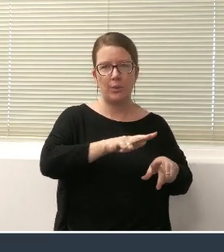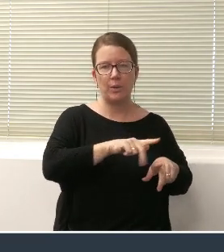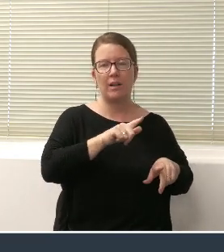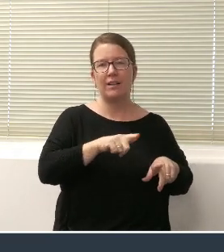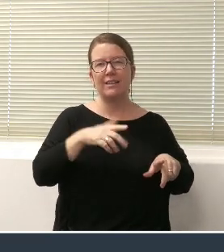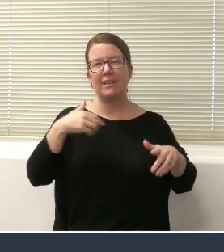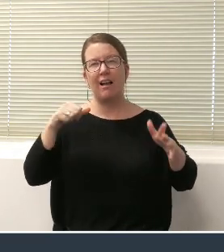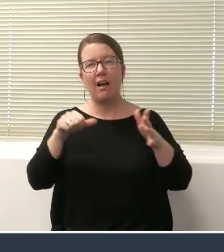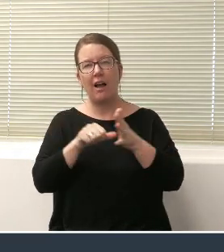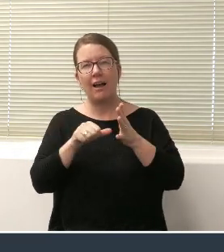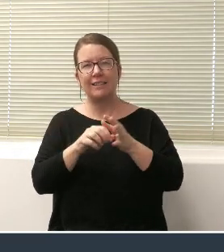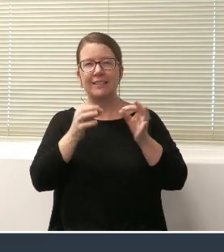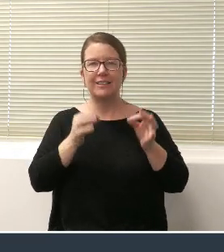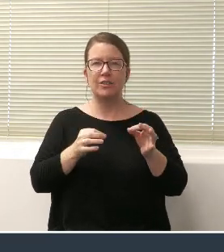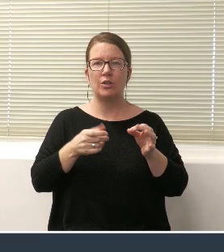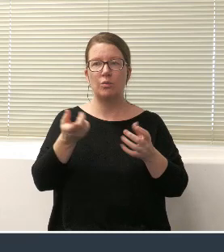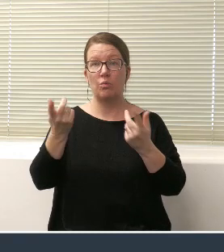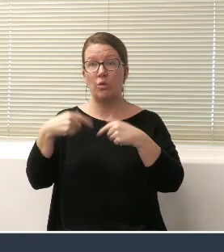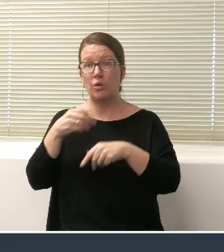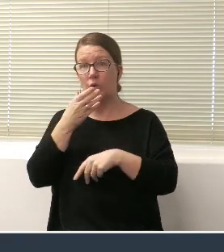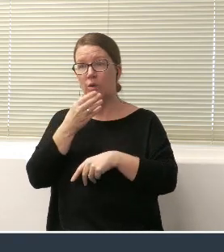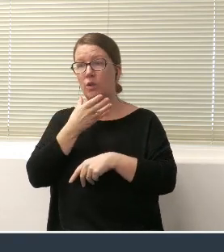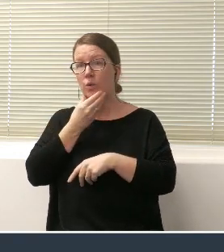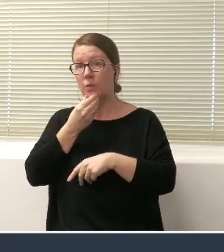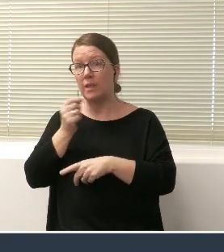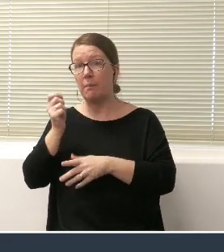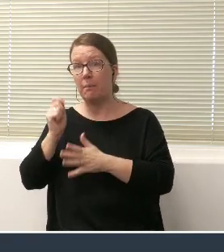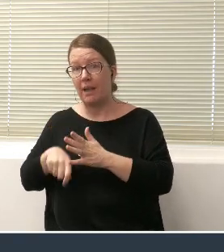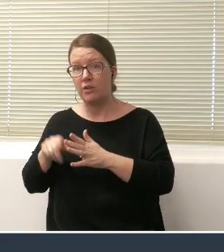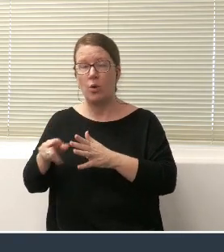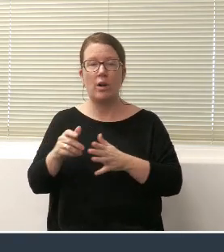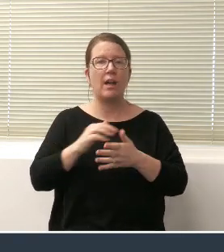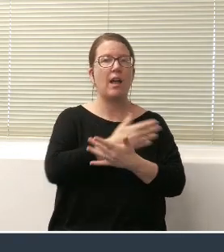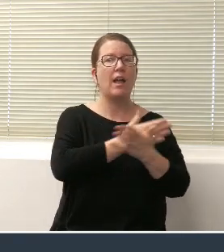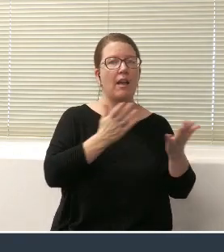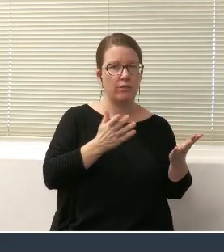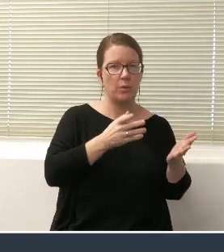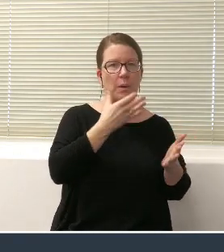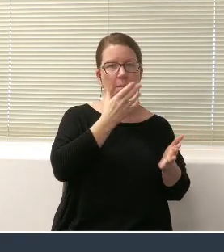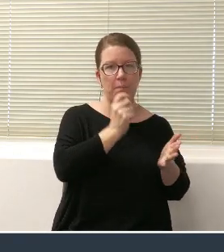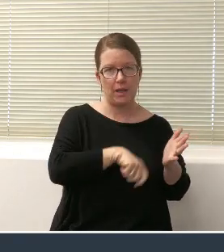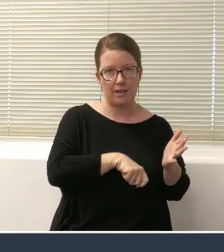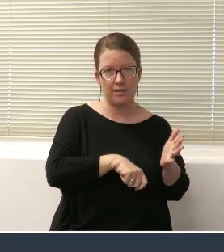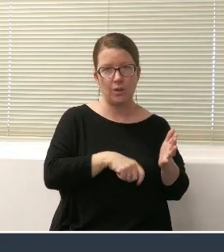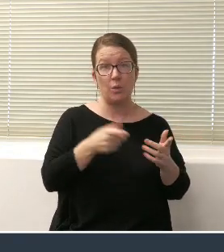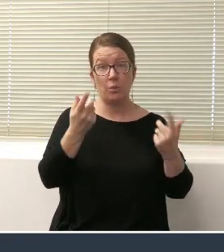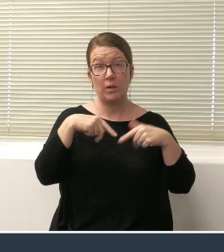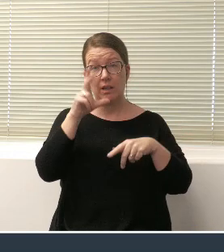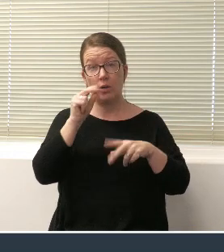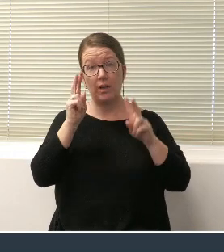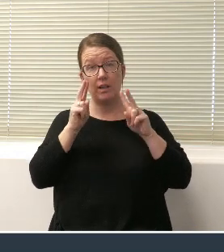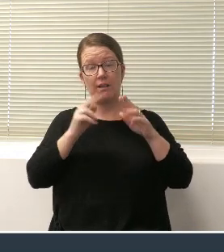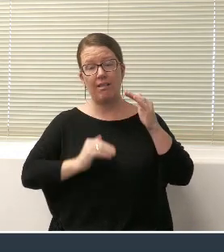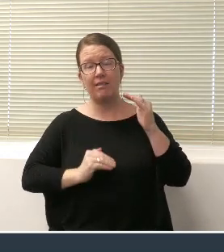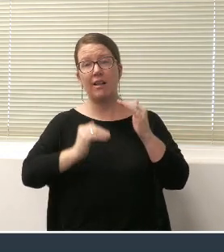it's a difficult decision to make either way. The other option available to us, I suppose, is to look at level of service for